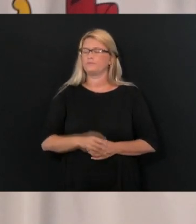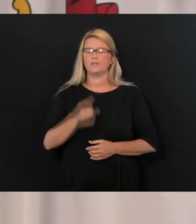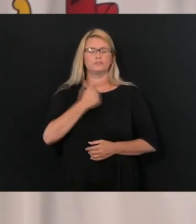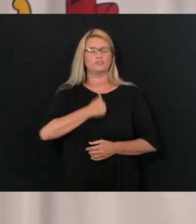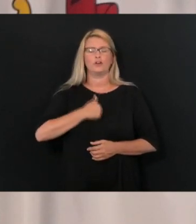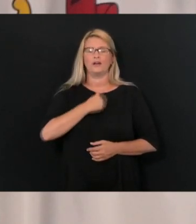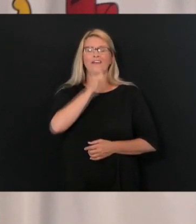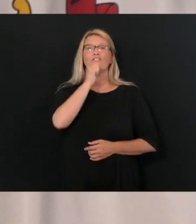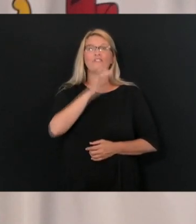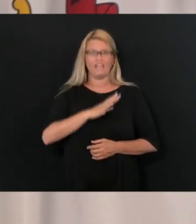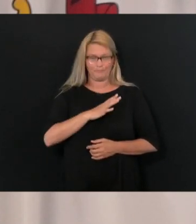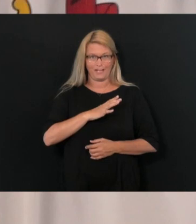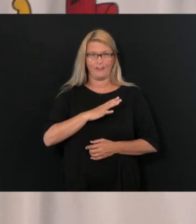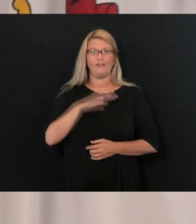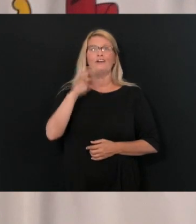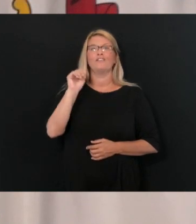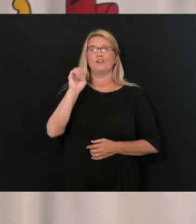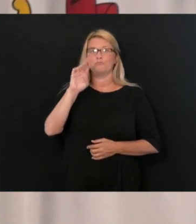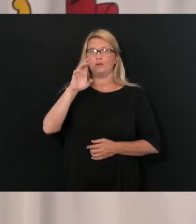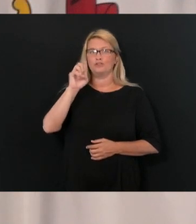Female from Mercer County.